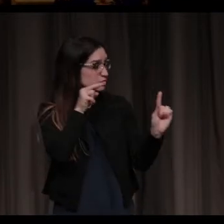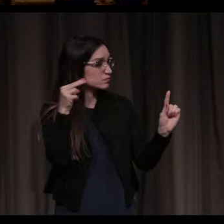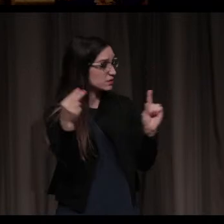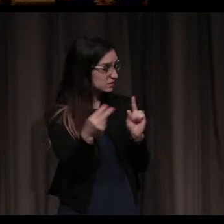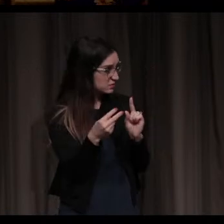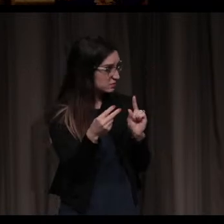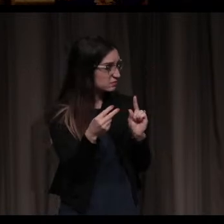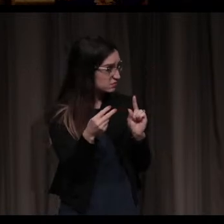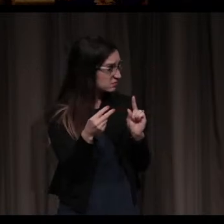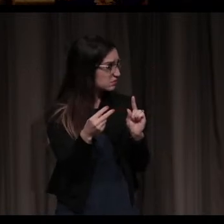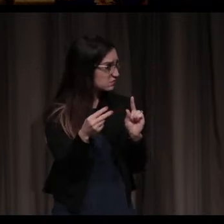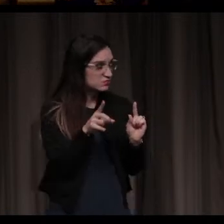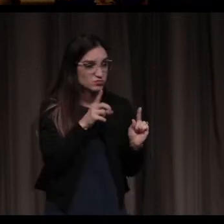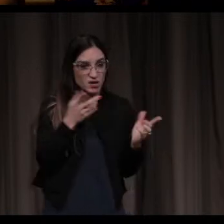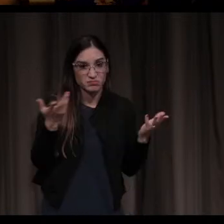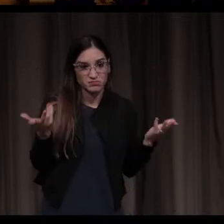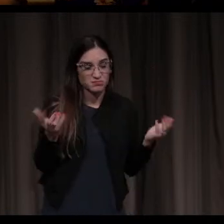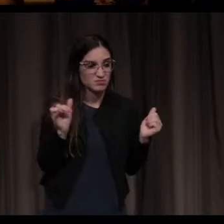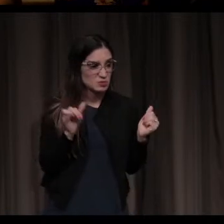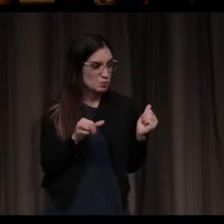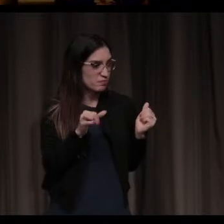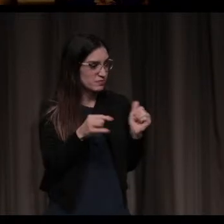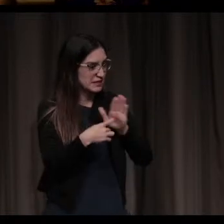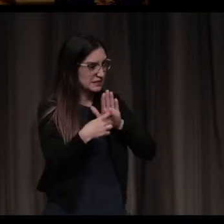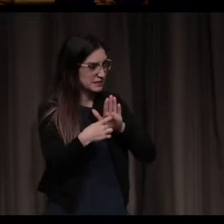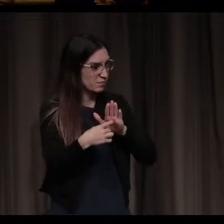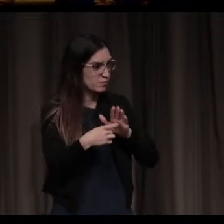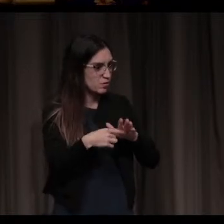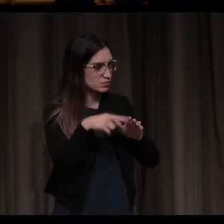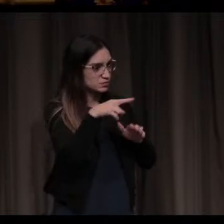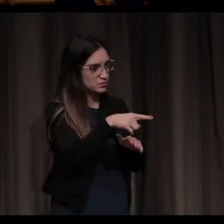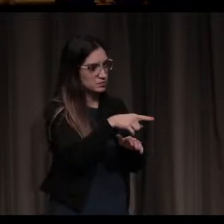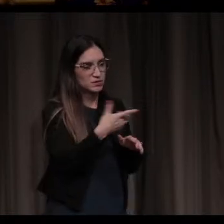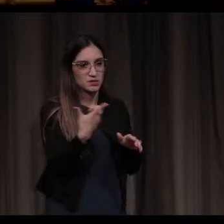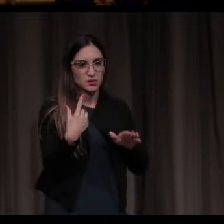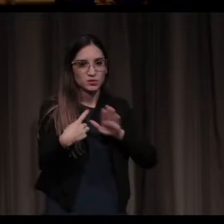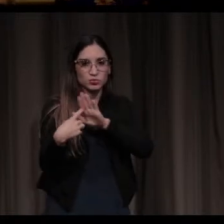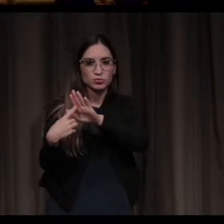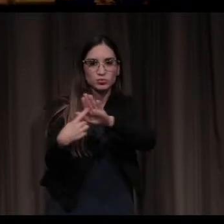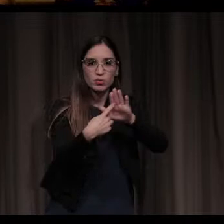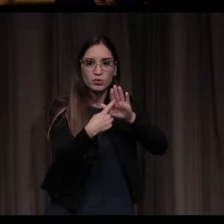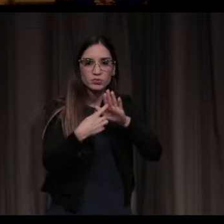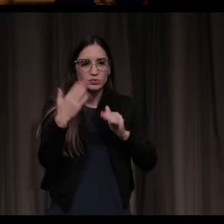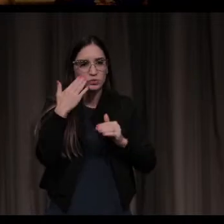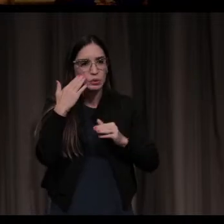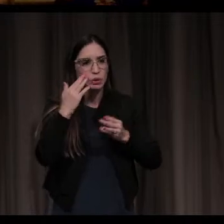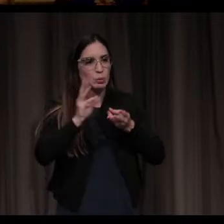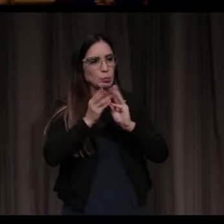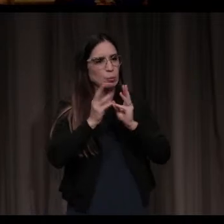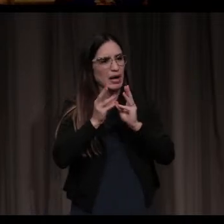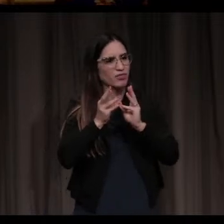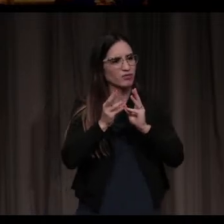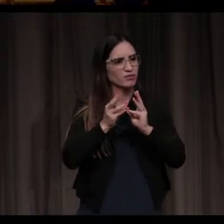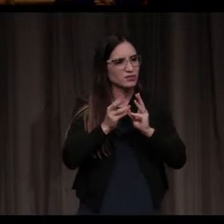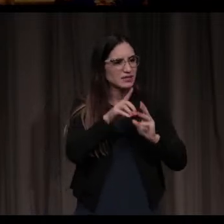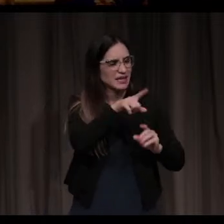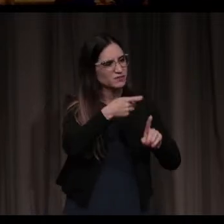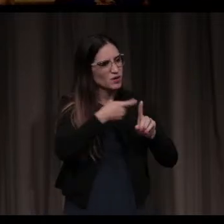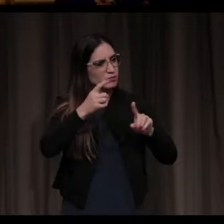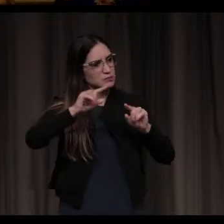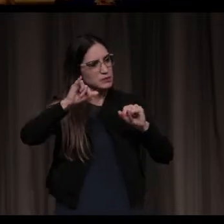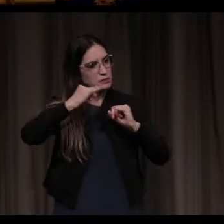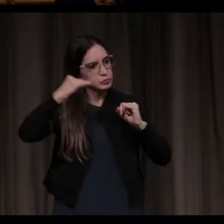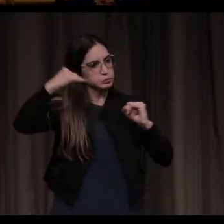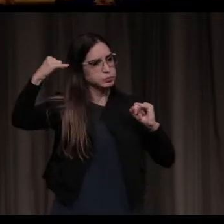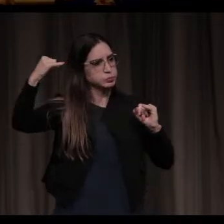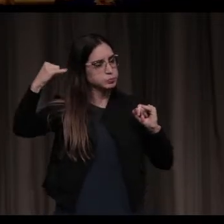shirt is really depicting some of the weather patterns out there that you can see, which is the lightning design.